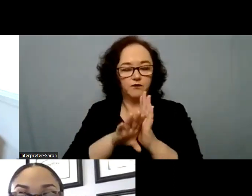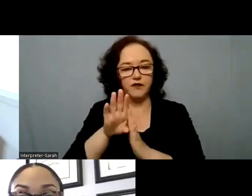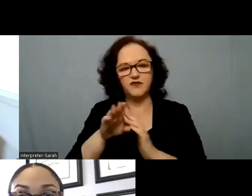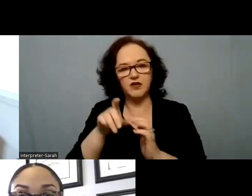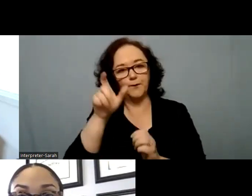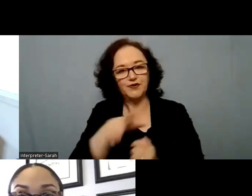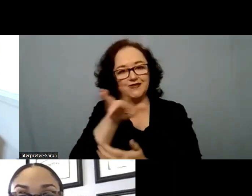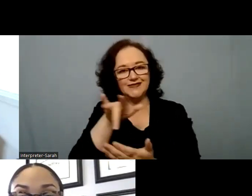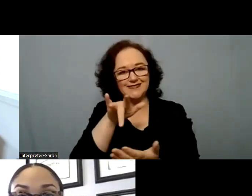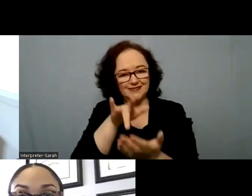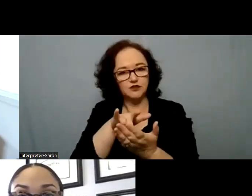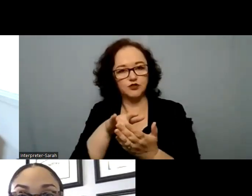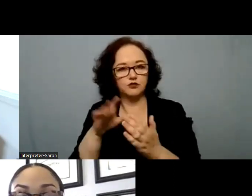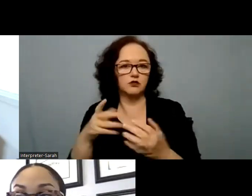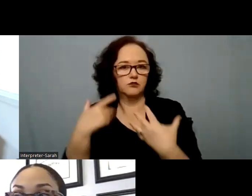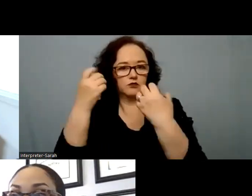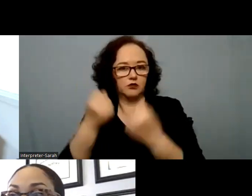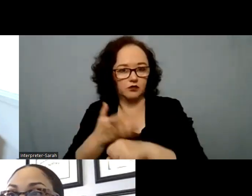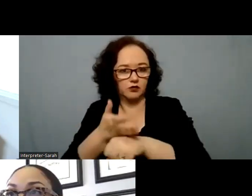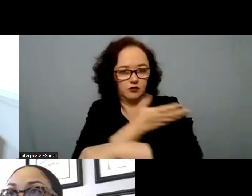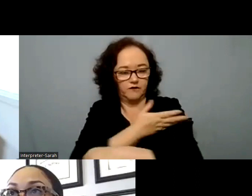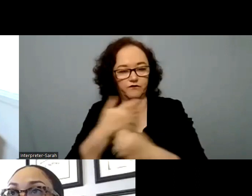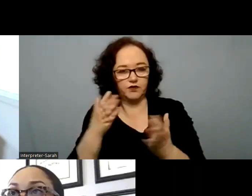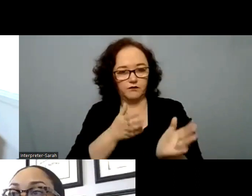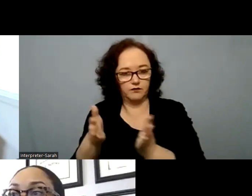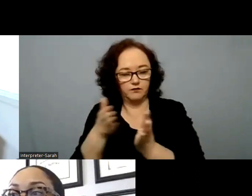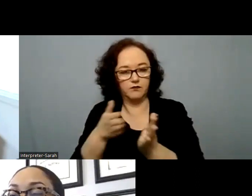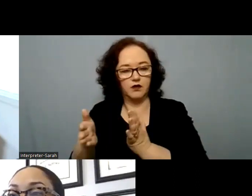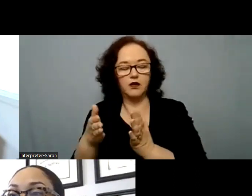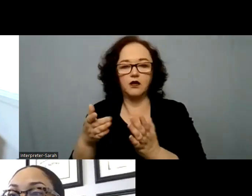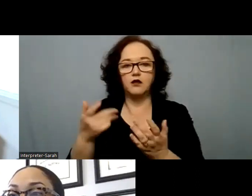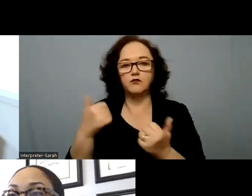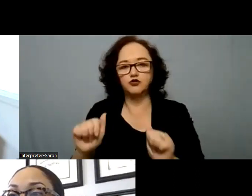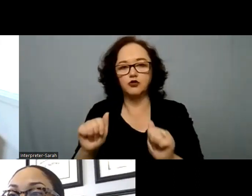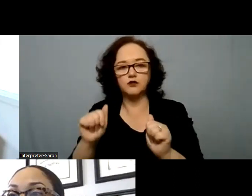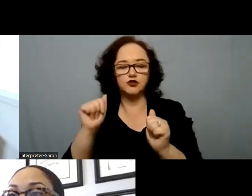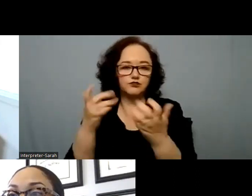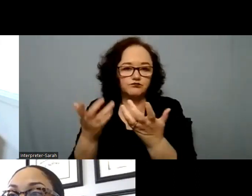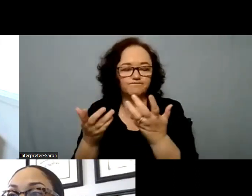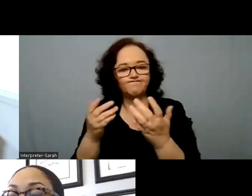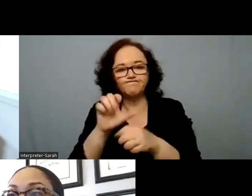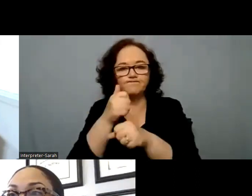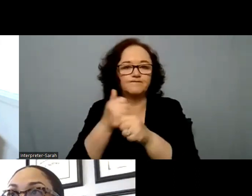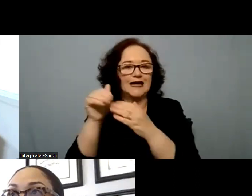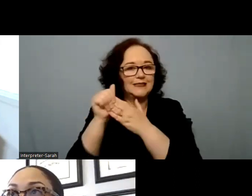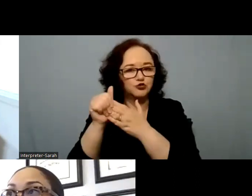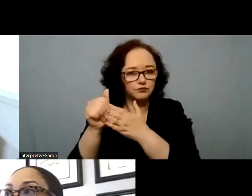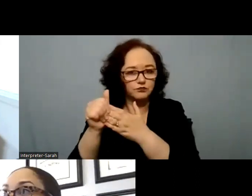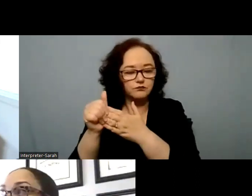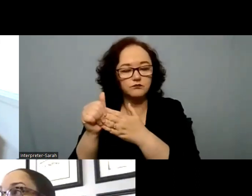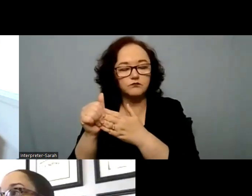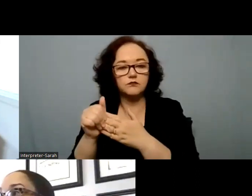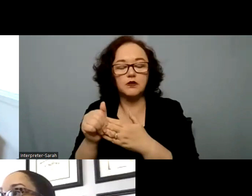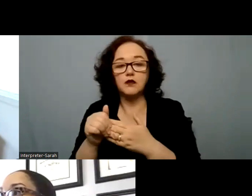plan with the individual so that there may be some leadership along those lines about, this helped me, or have you thought